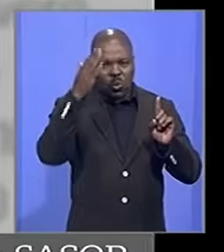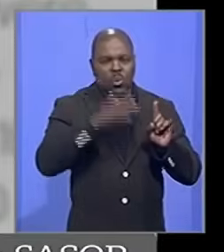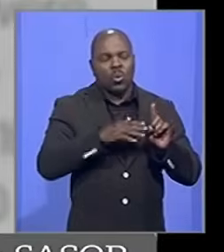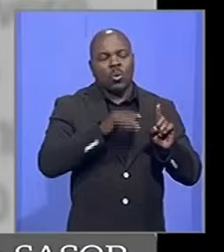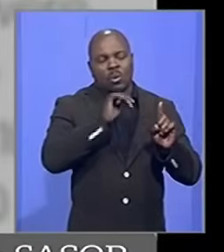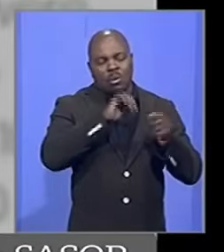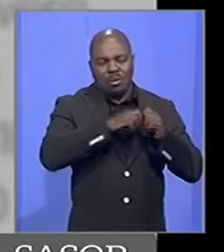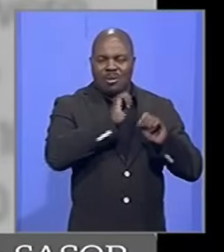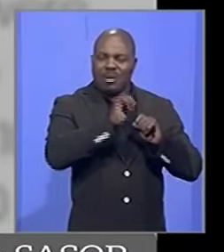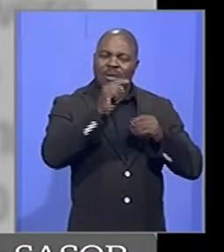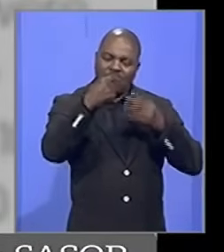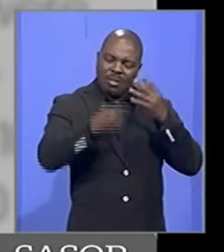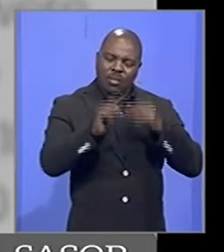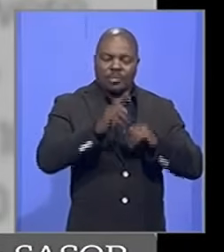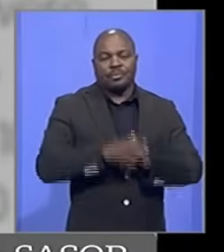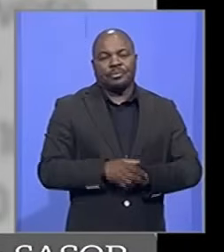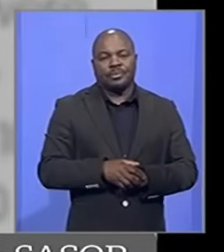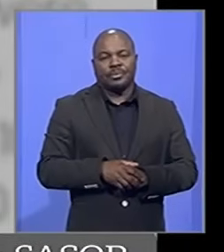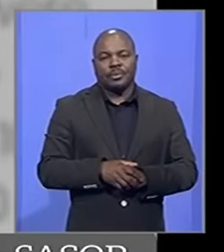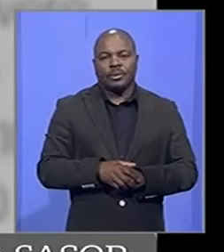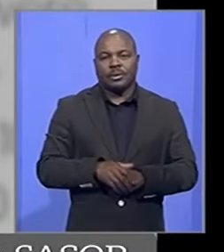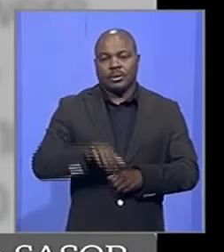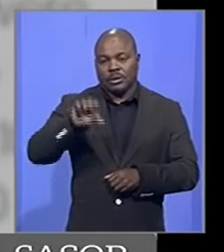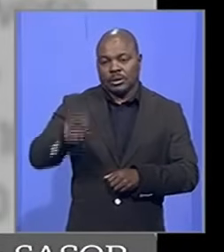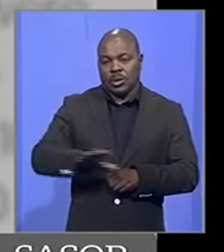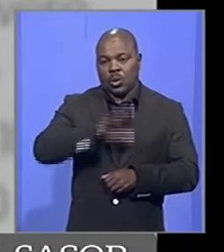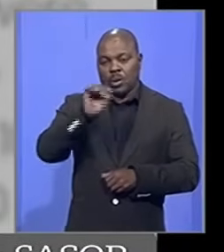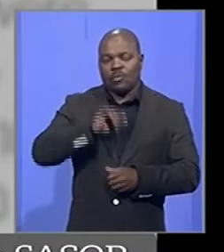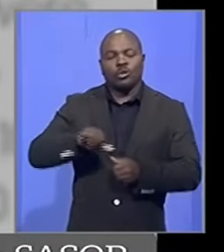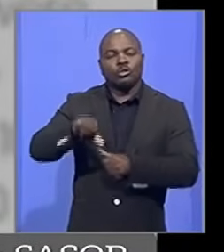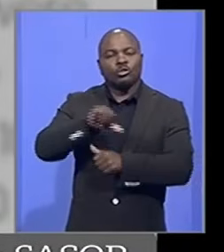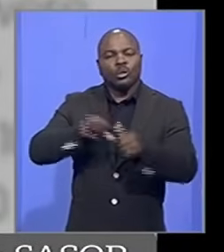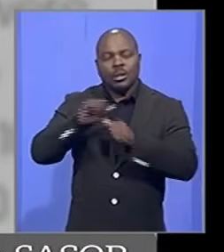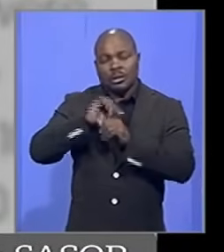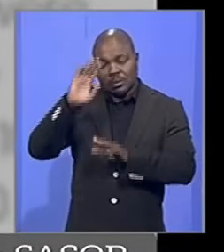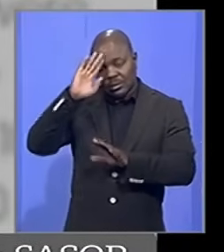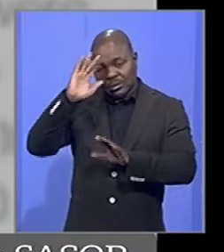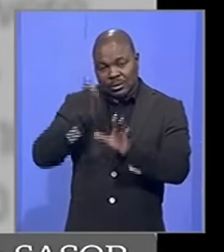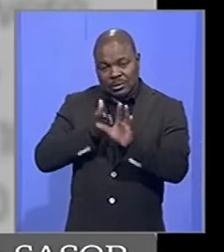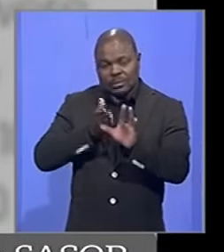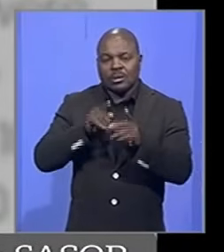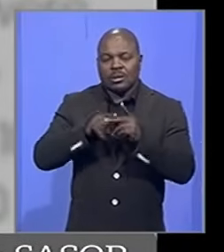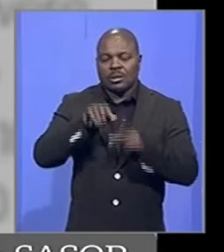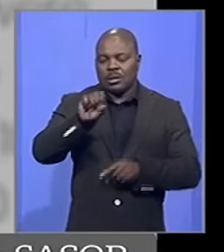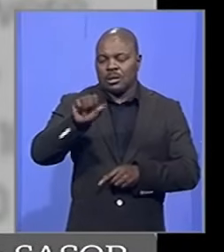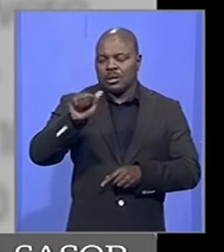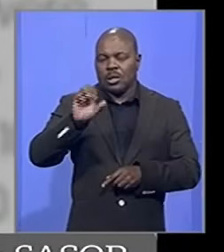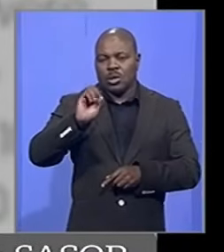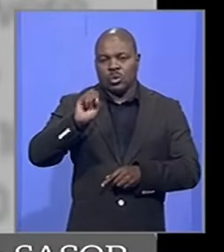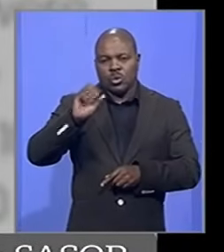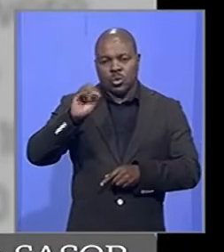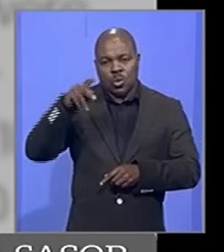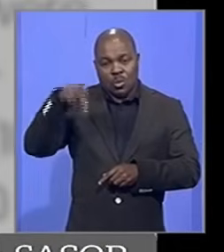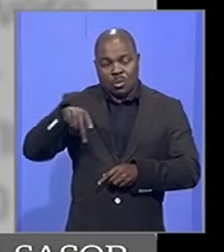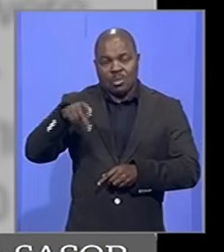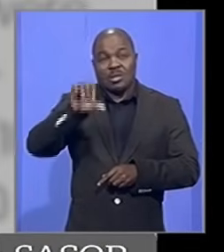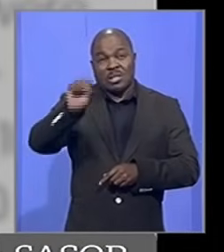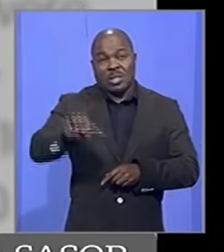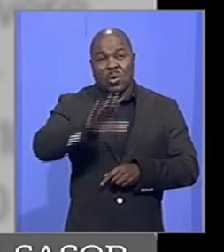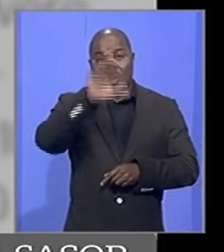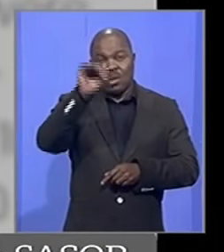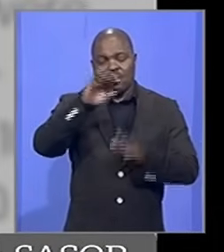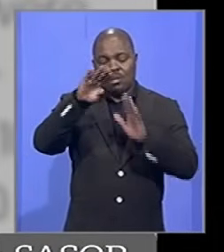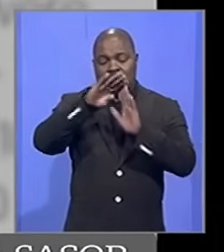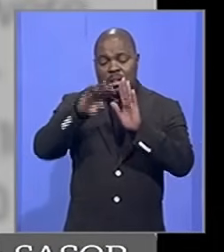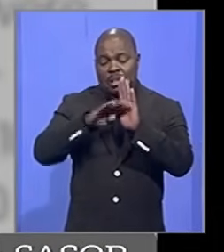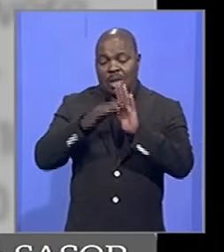yona. Go ya ka South African Society of Psychiatrists SASOP, Afrika Borwa e mo maemong a bolesome mo lenaaneng